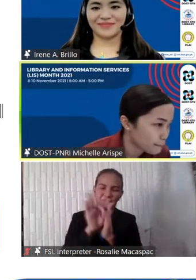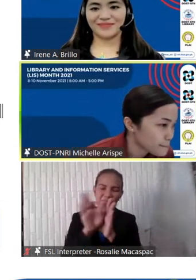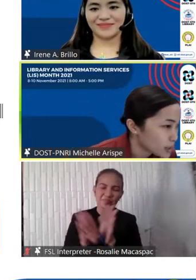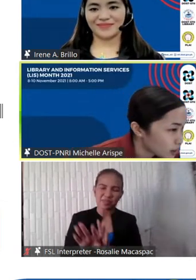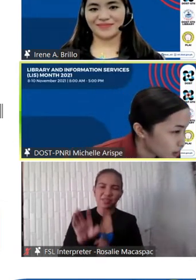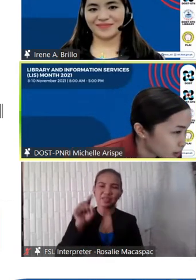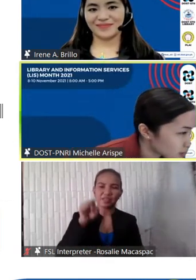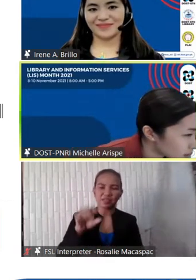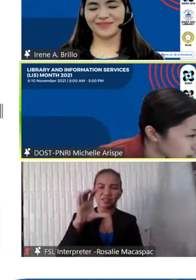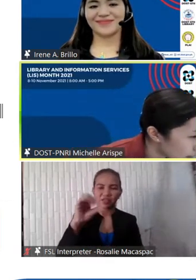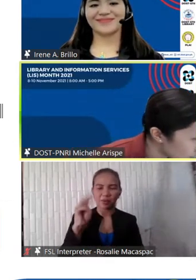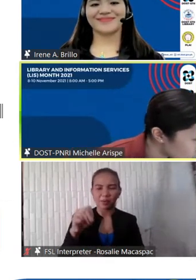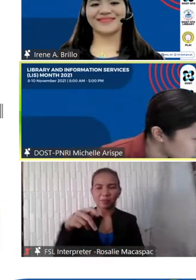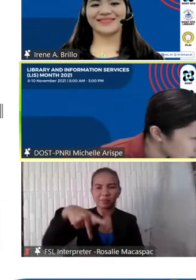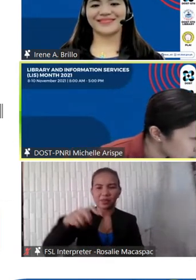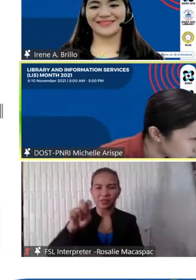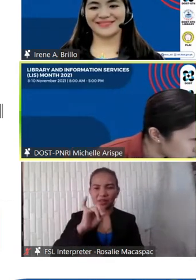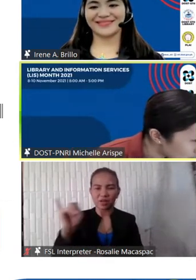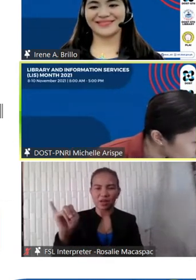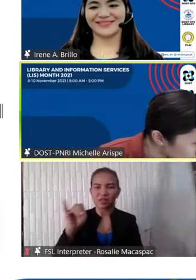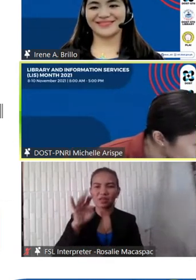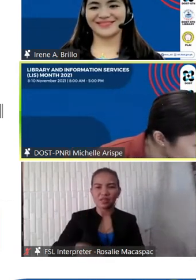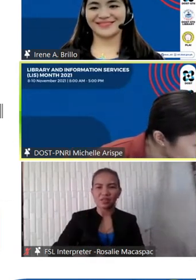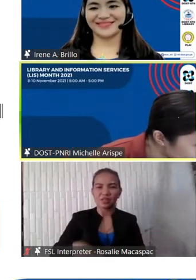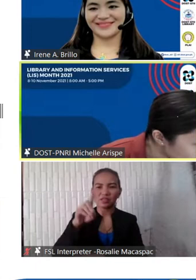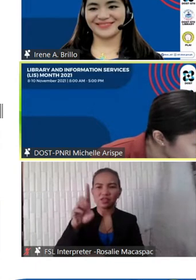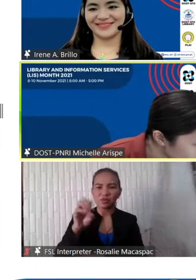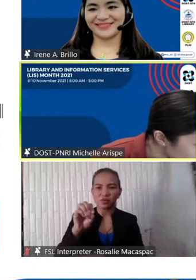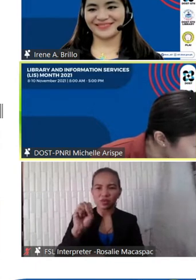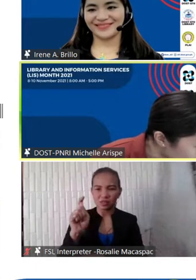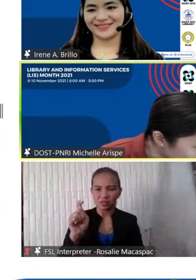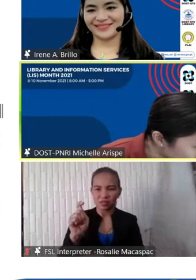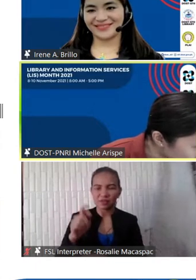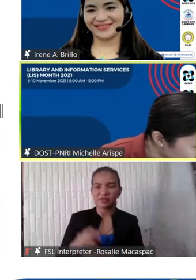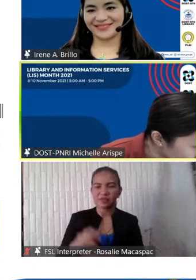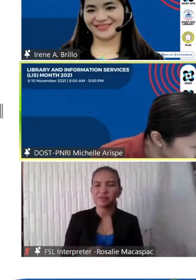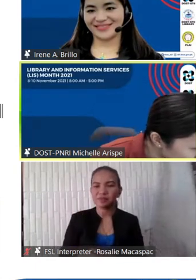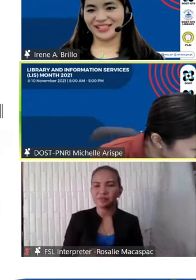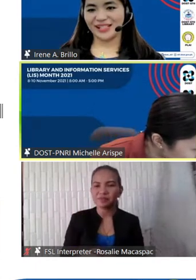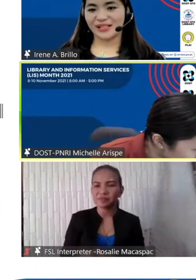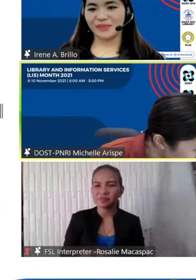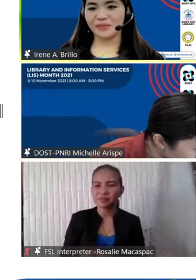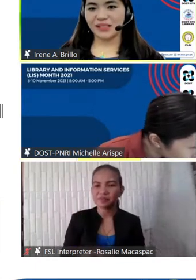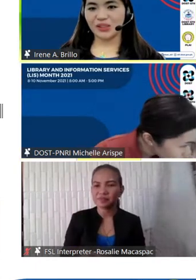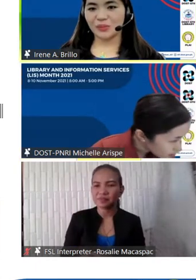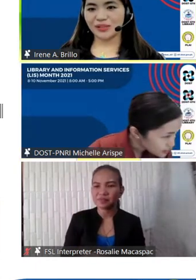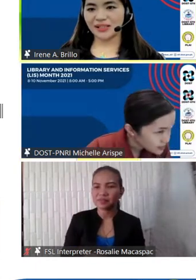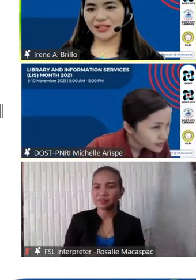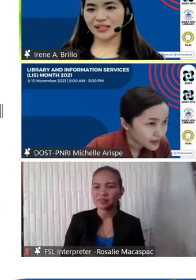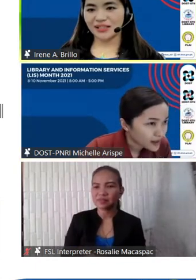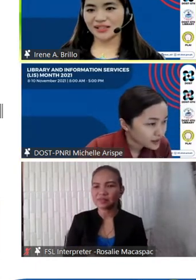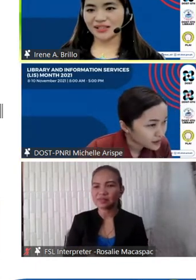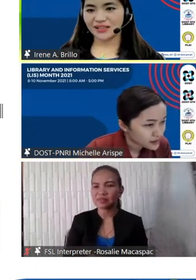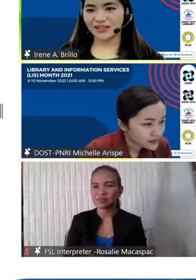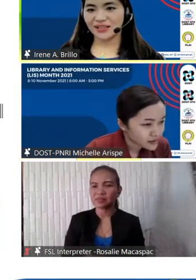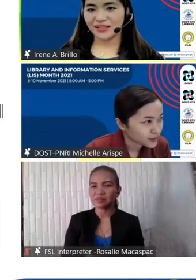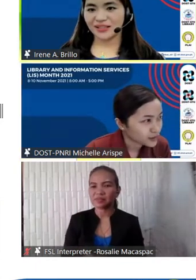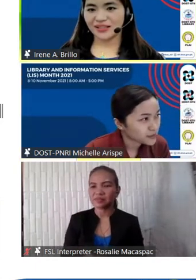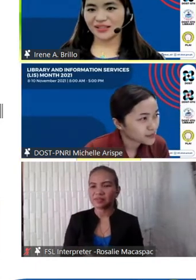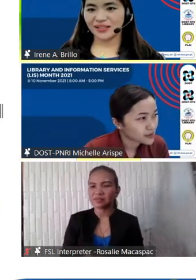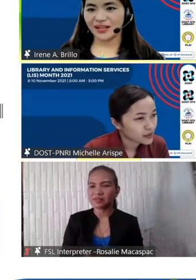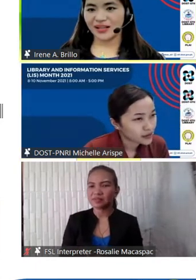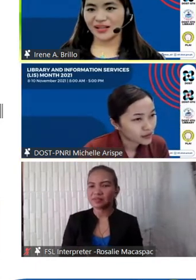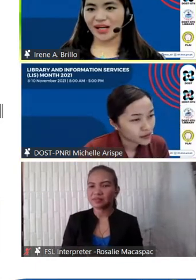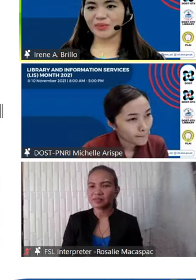facebook.com/PNRIDOST. Okay. Tapos, sana tayo? Ma'am, ito ba yung is it? Yan,